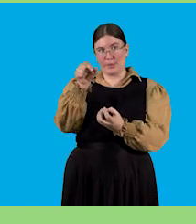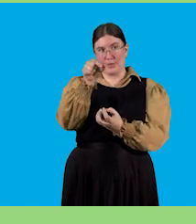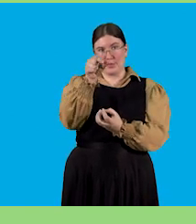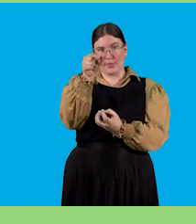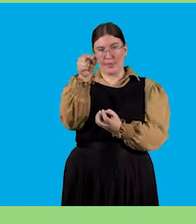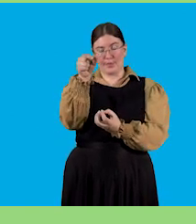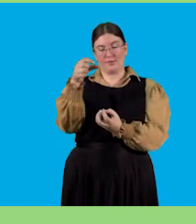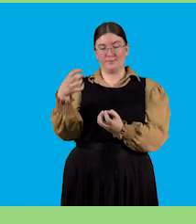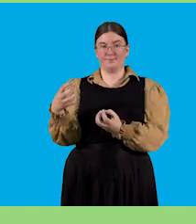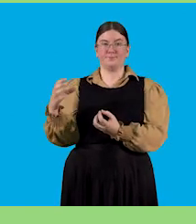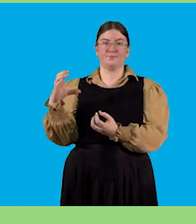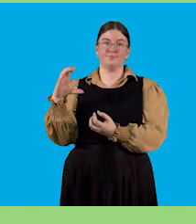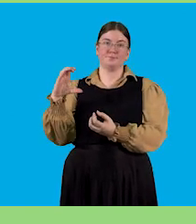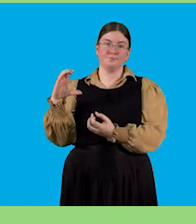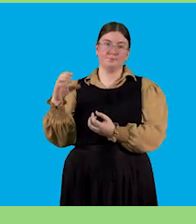system.